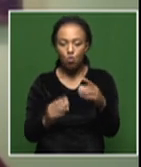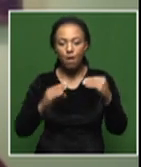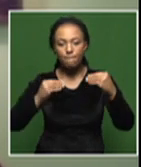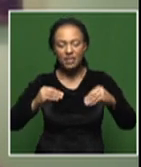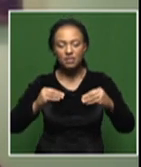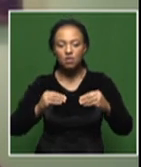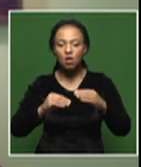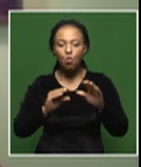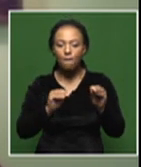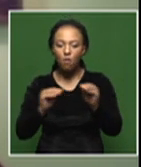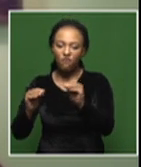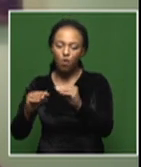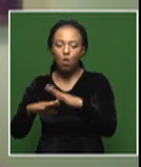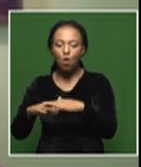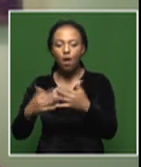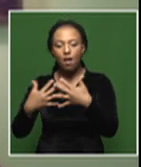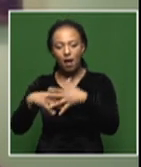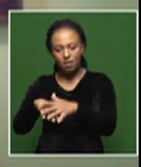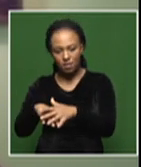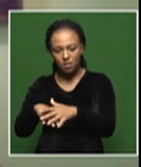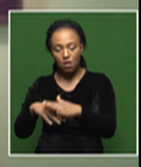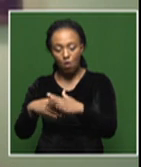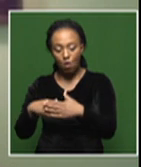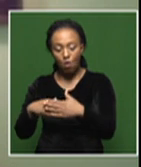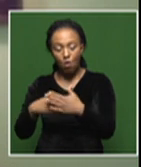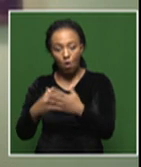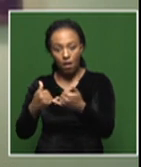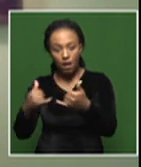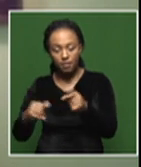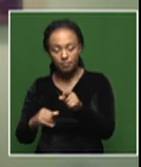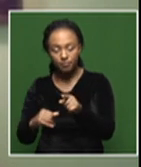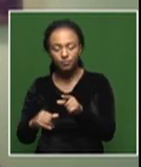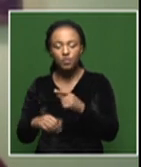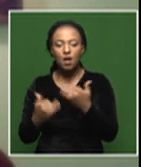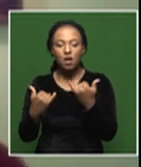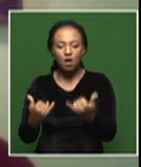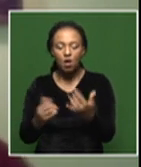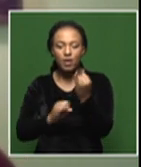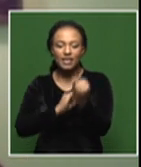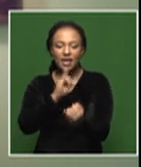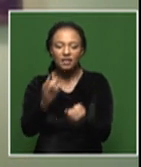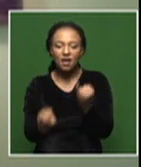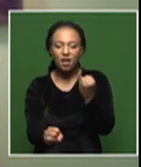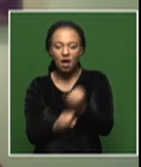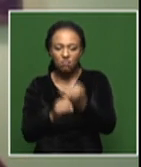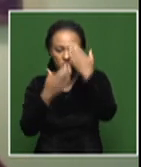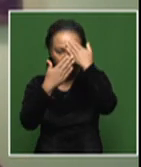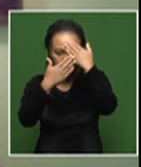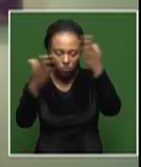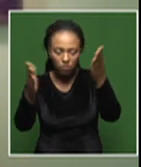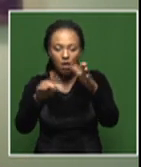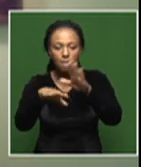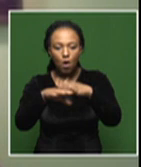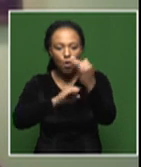more online, which has been incredible because we have been able to broaden our international footprint. We now have more